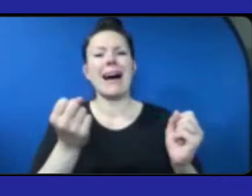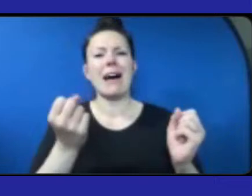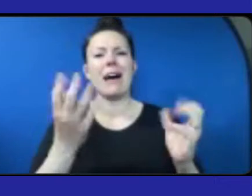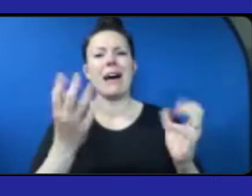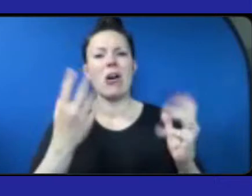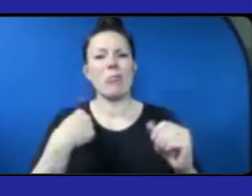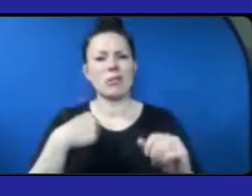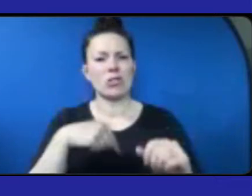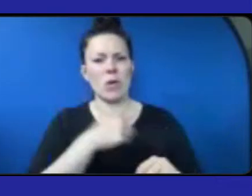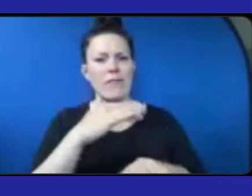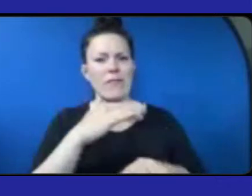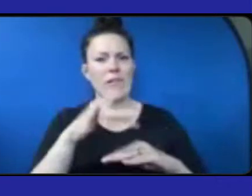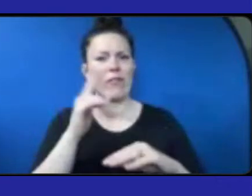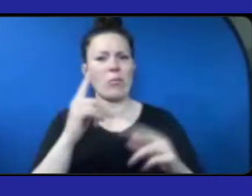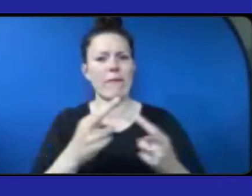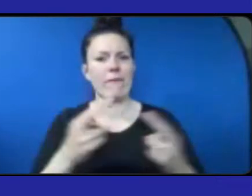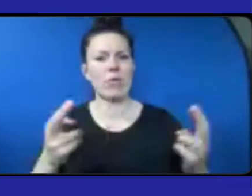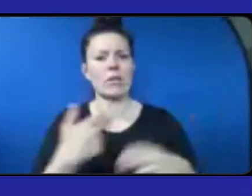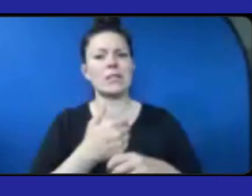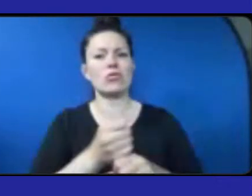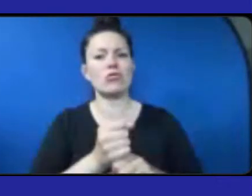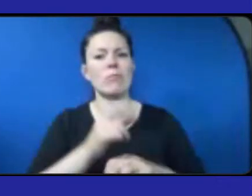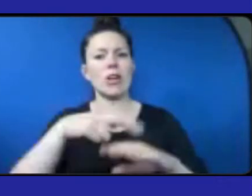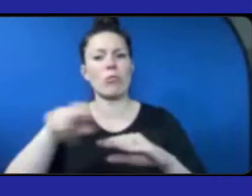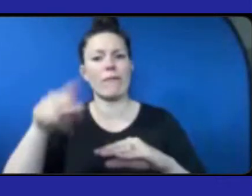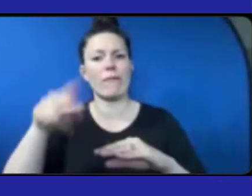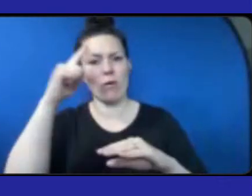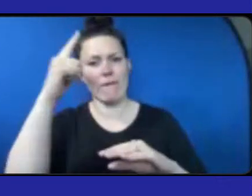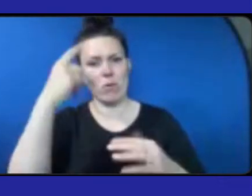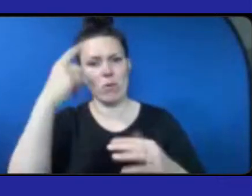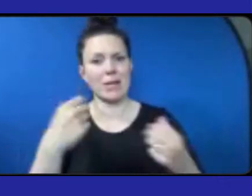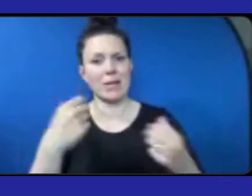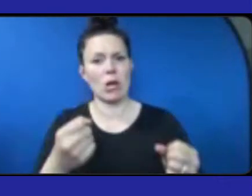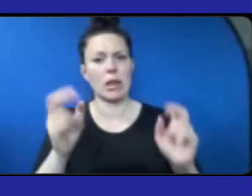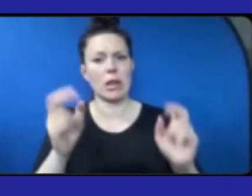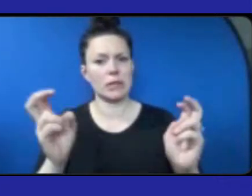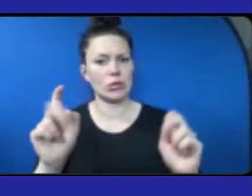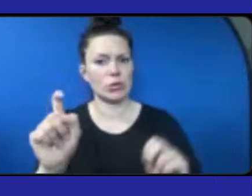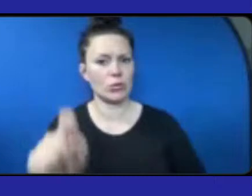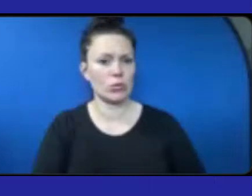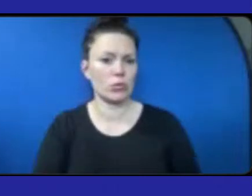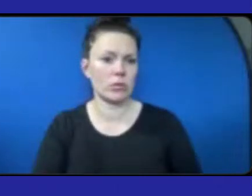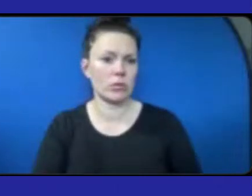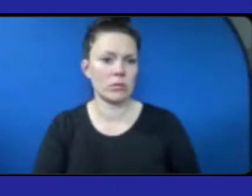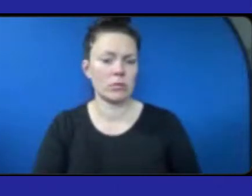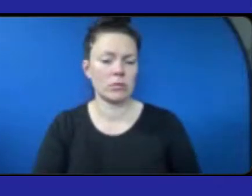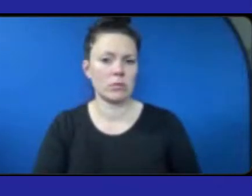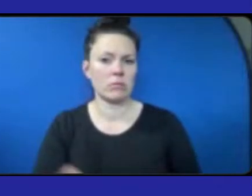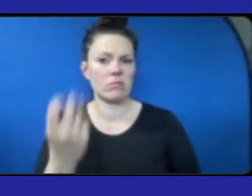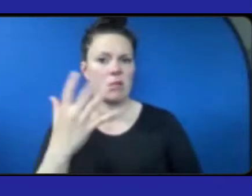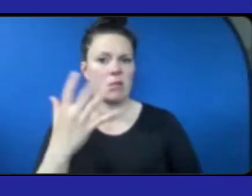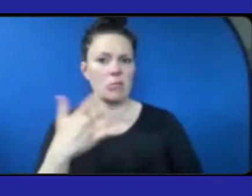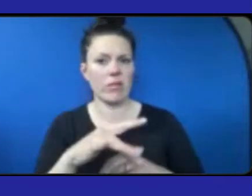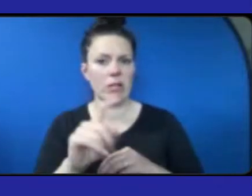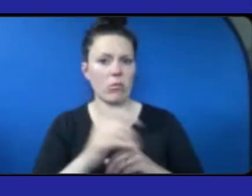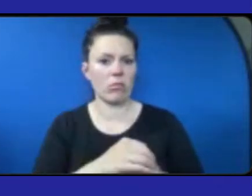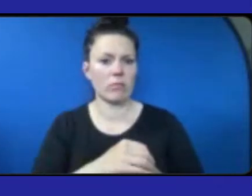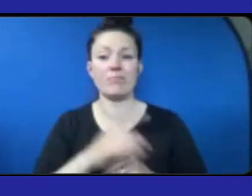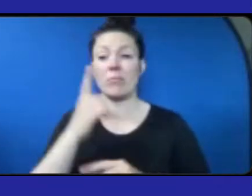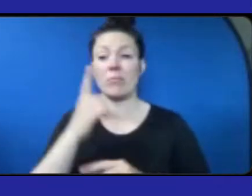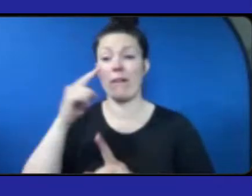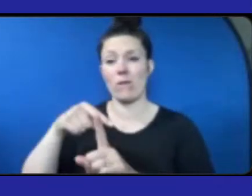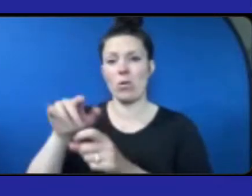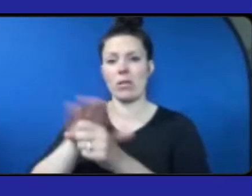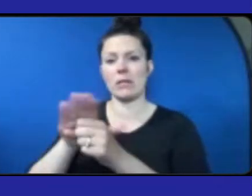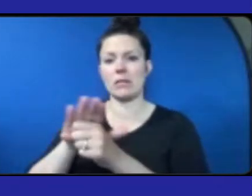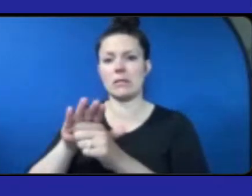we have in terms of resources to make referrals for mental health issues? For these locations, there's not a